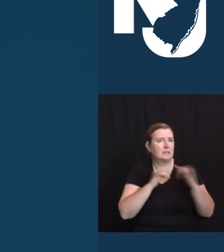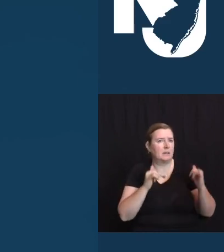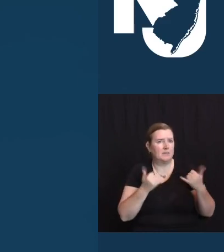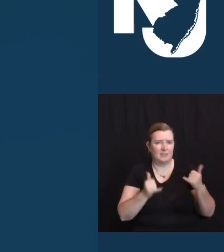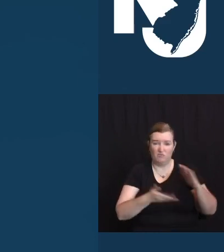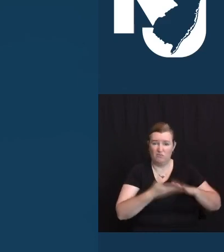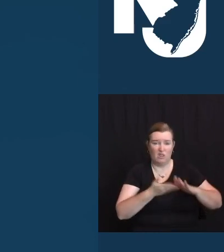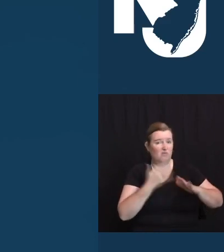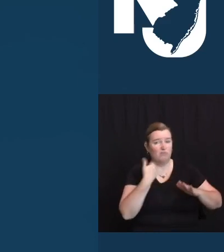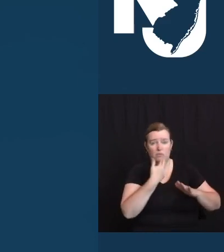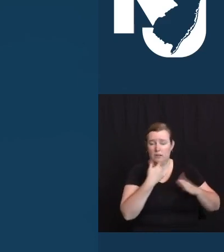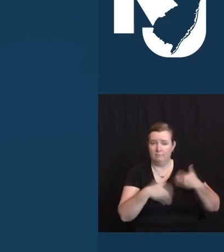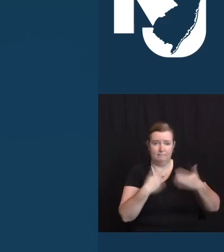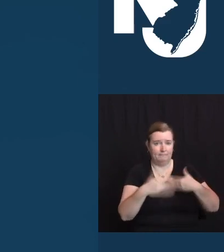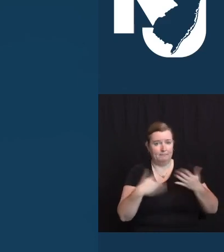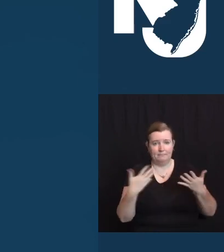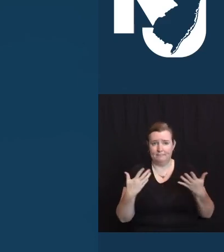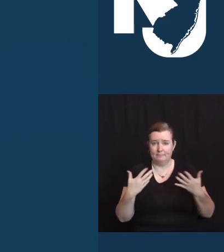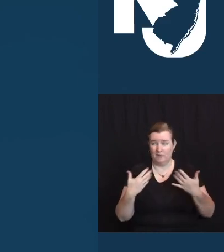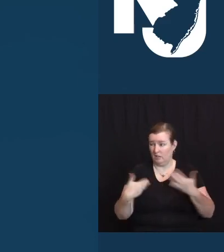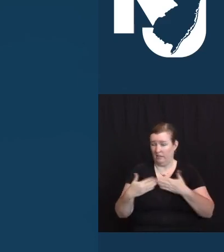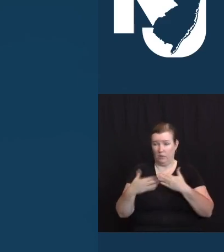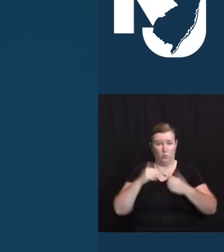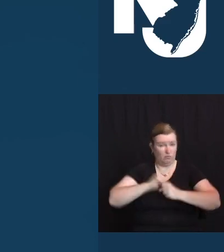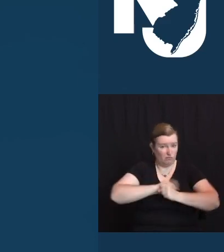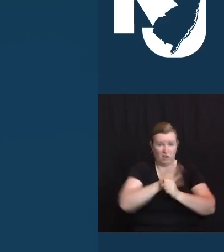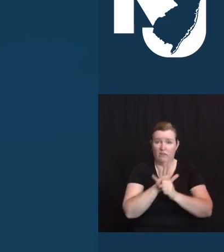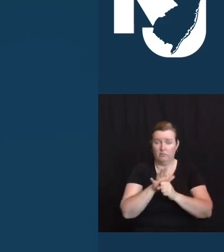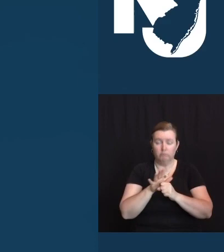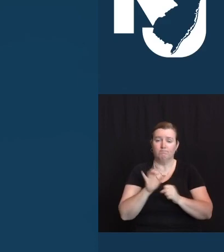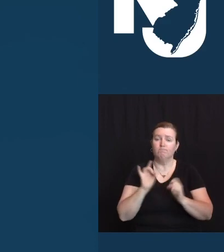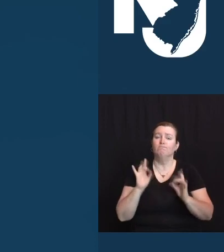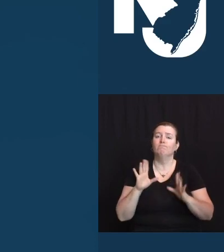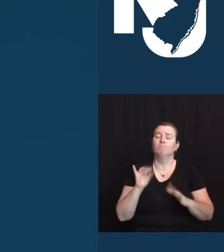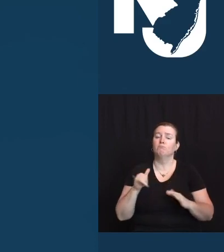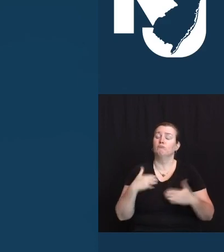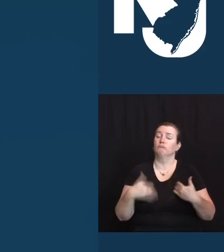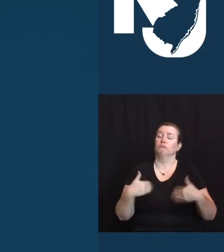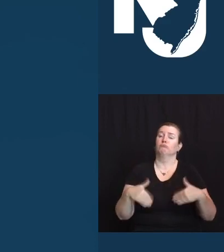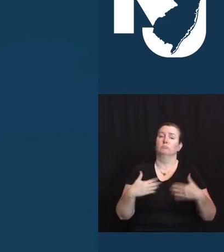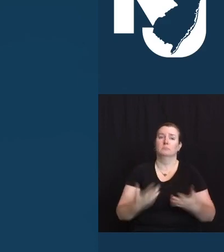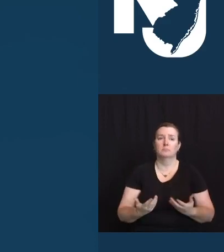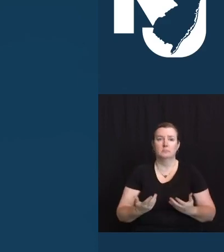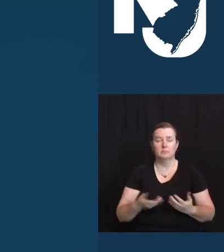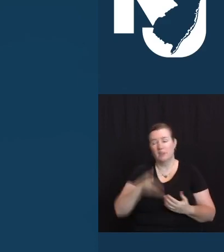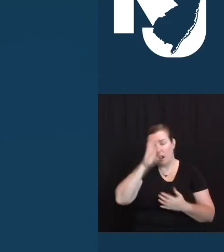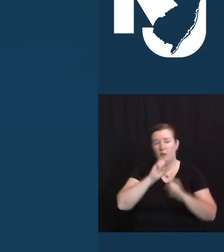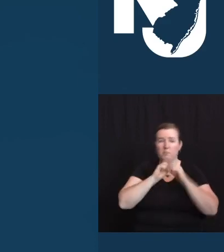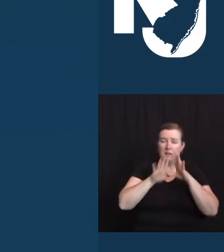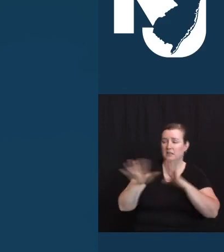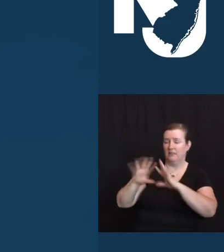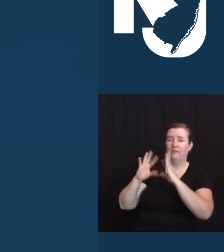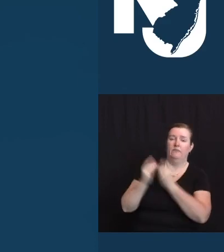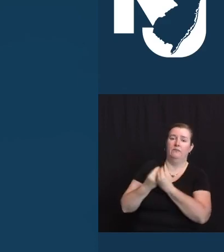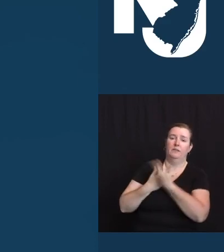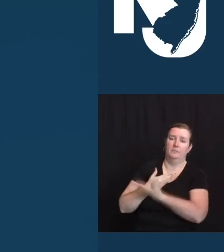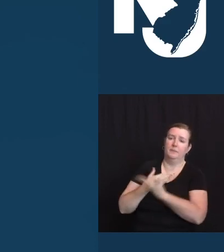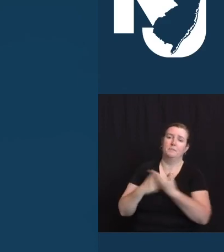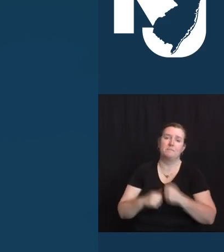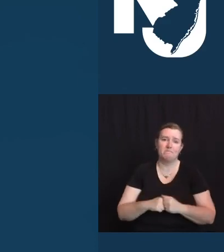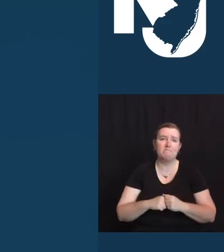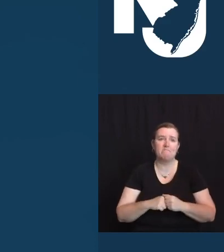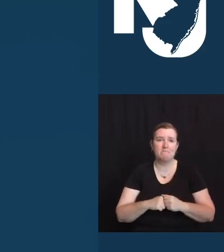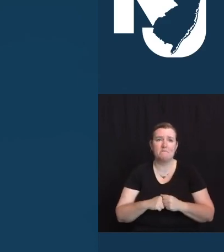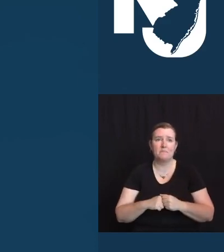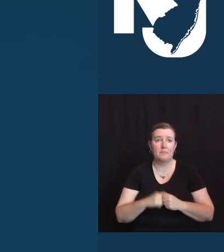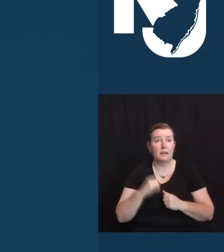this awful pandemic. So God bless them all, and we wish them continued success. And if you're in the neighborhood, it